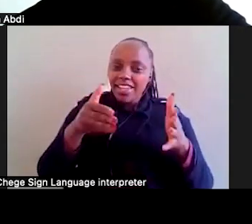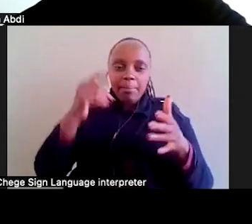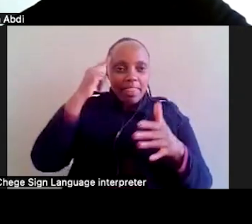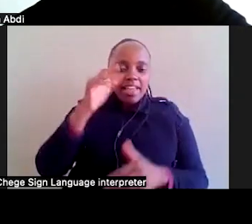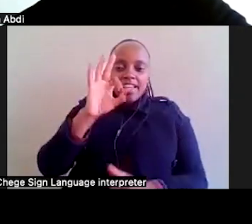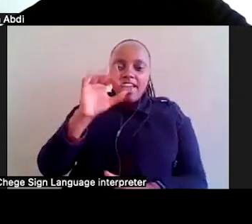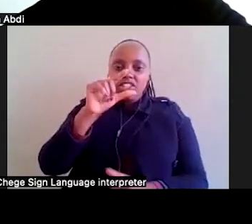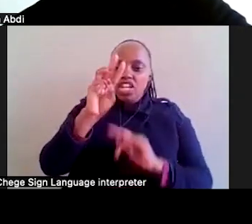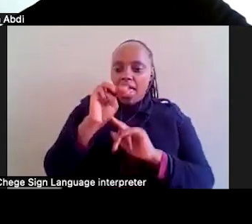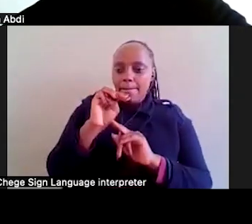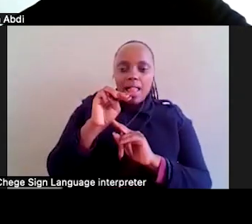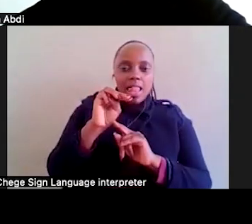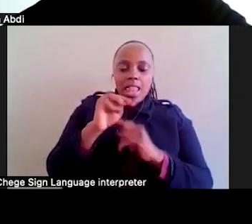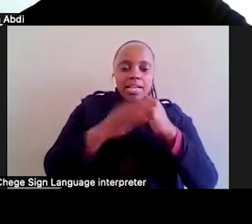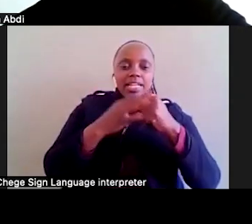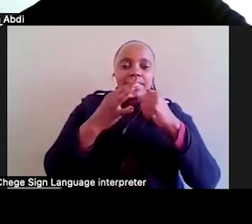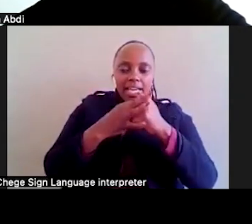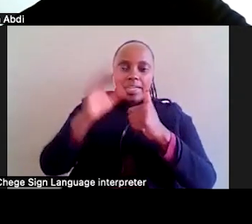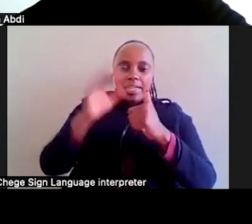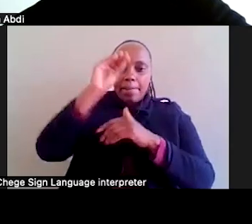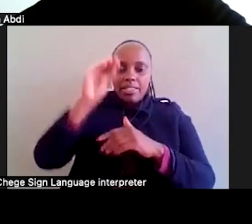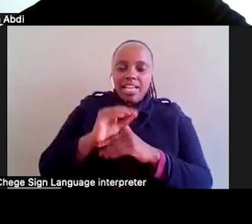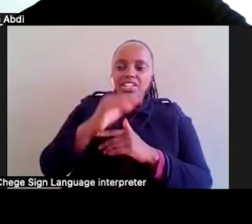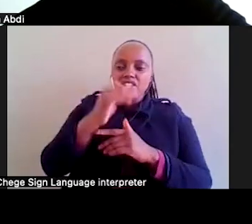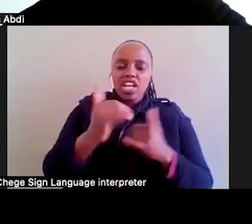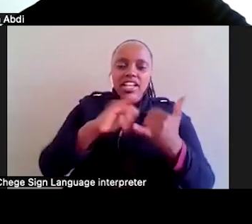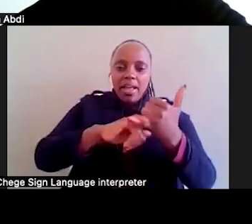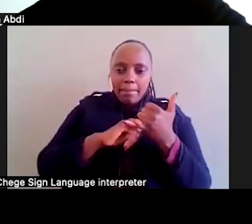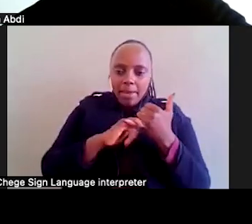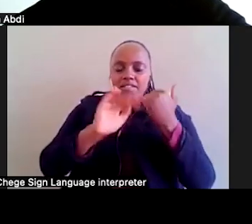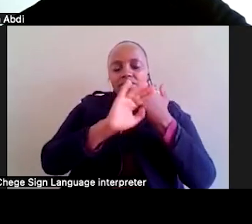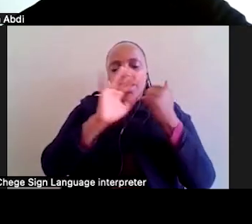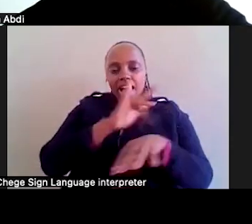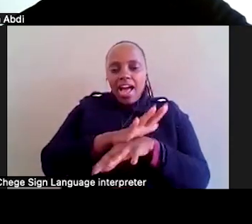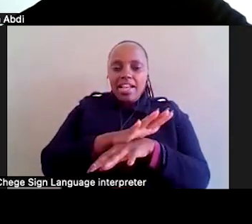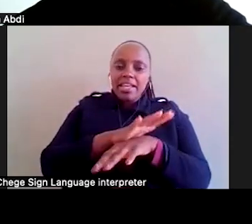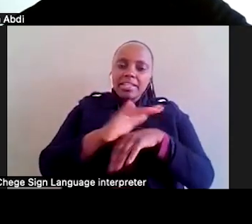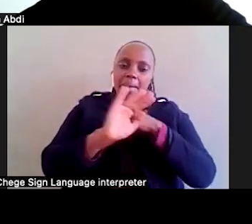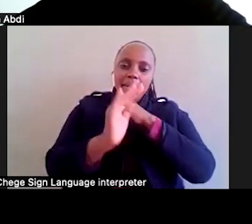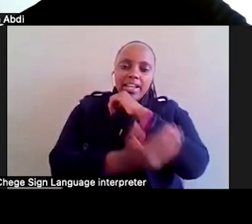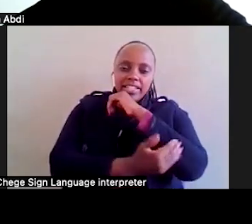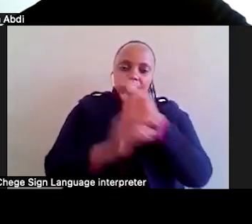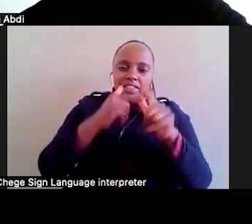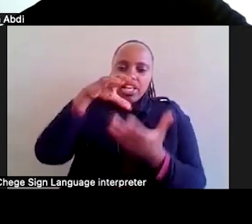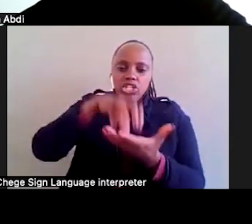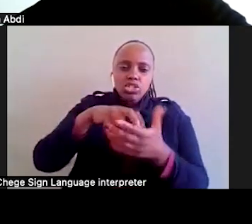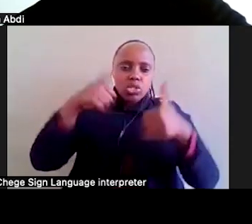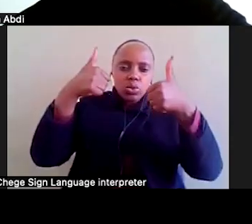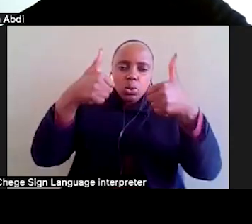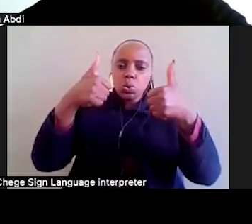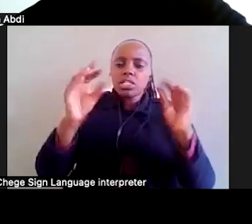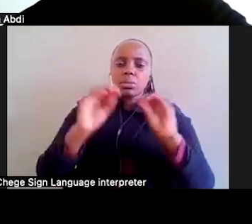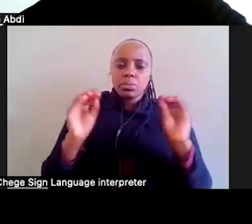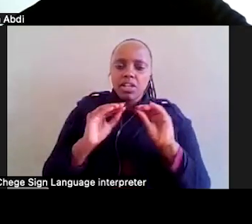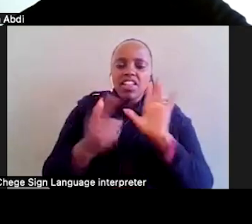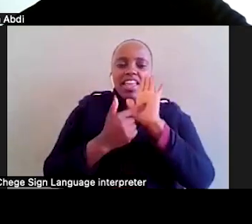FGM is 98%, child marriage, teenage pregnancies. The situation is not looking very well. The indicators